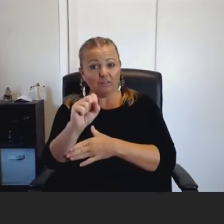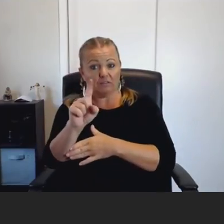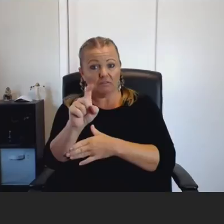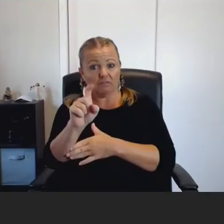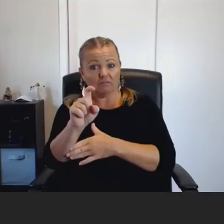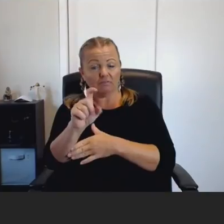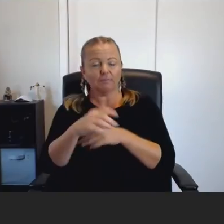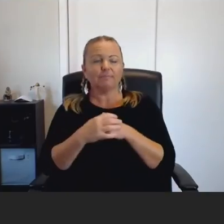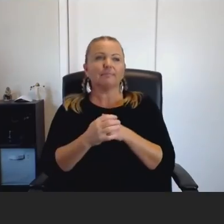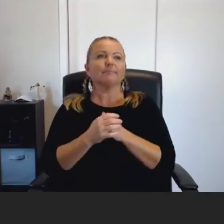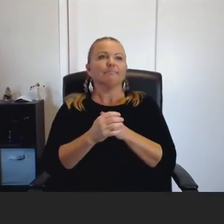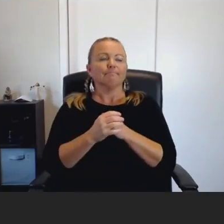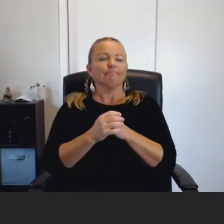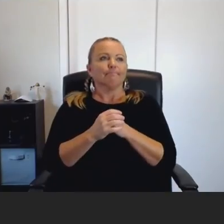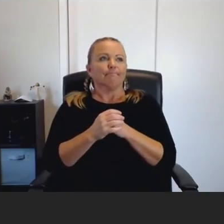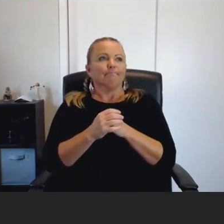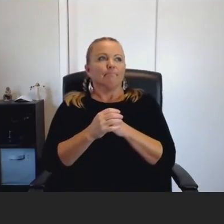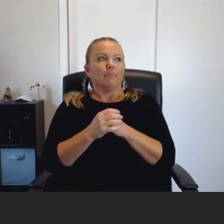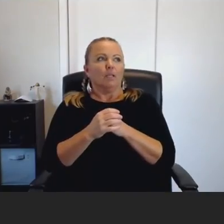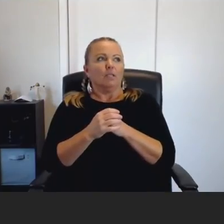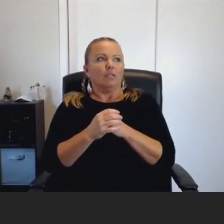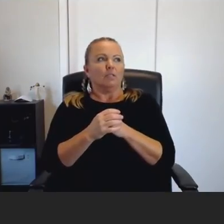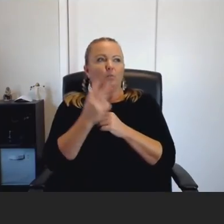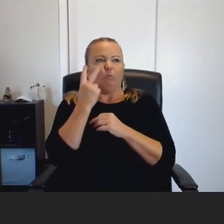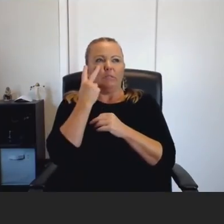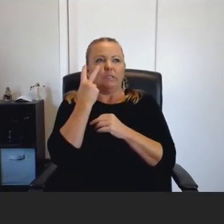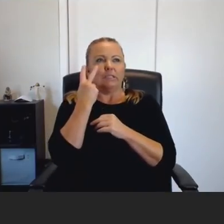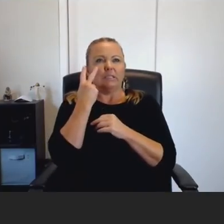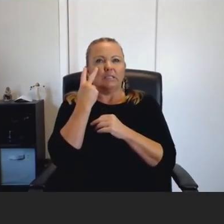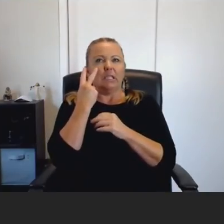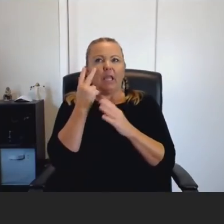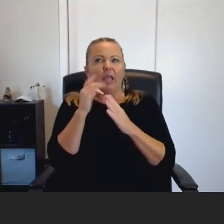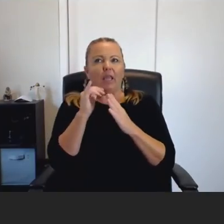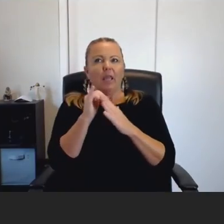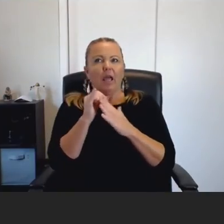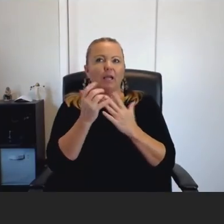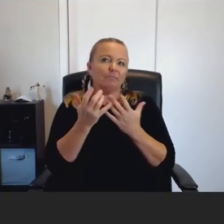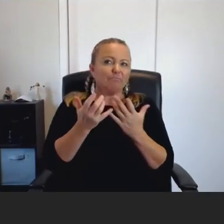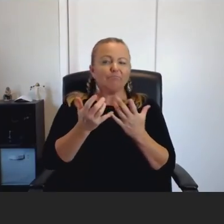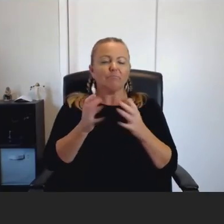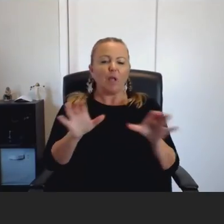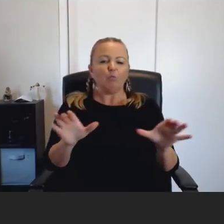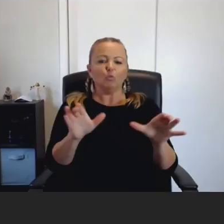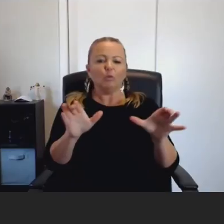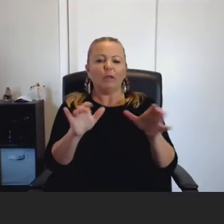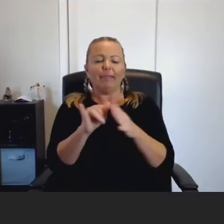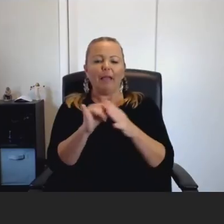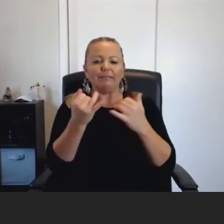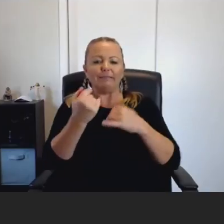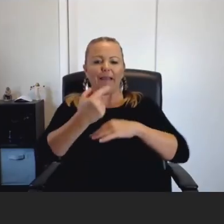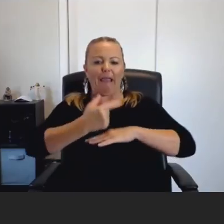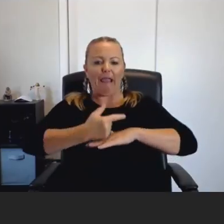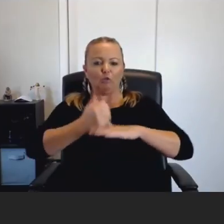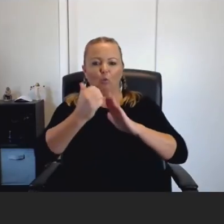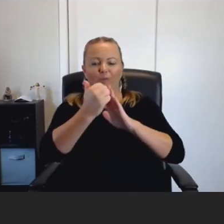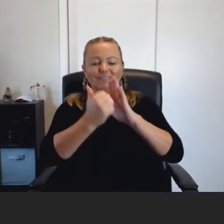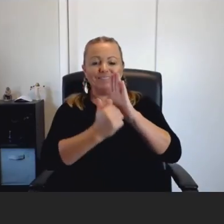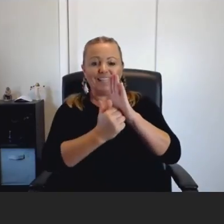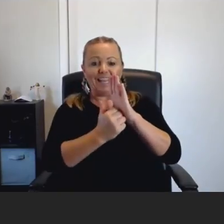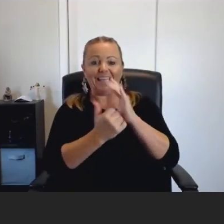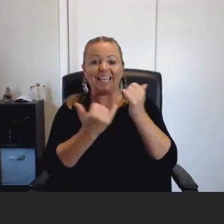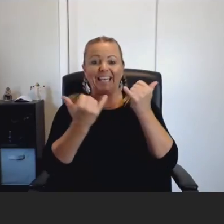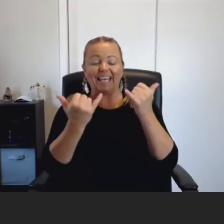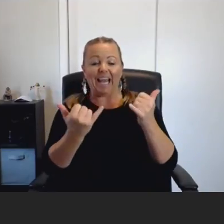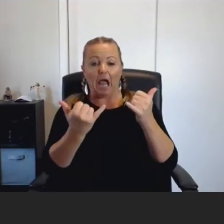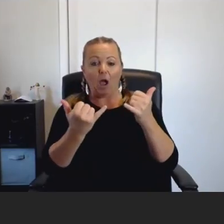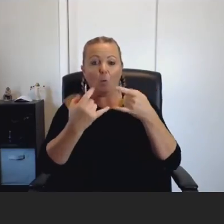Yeah, so we did see that they were doing that today, having their statewide mask order